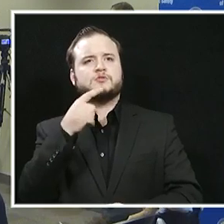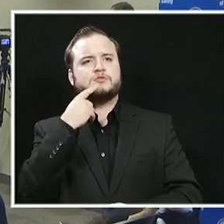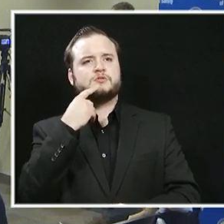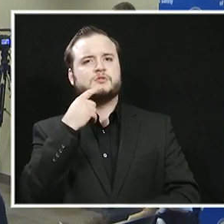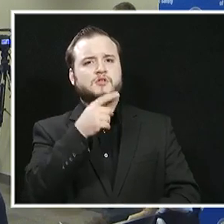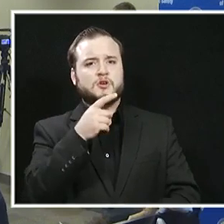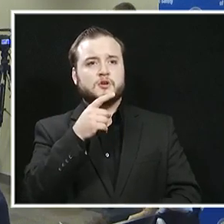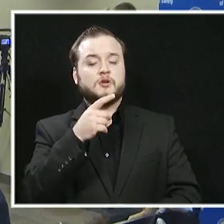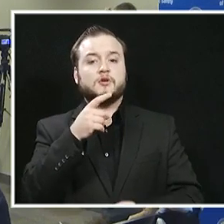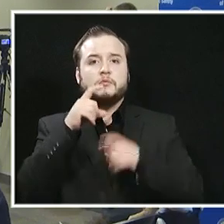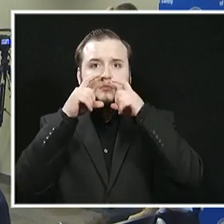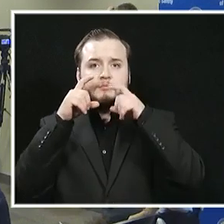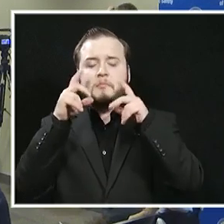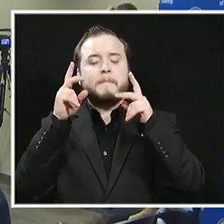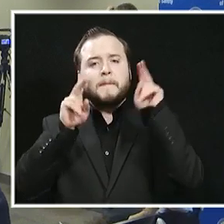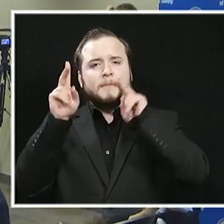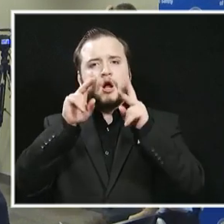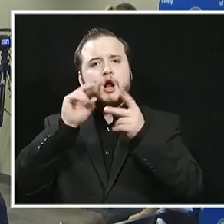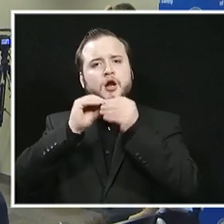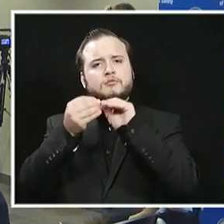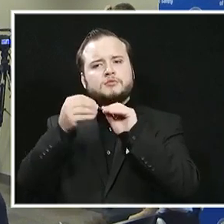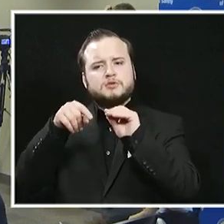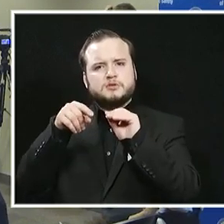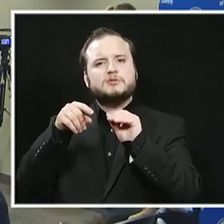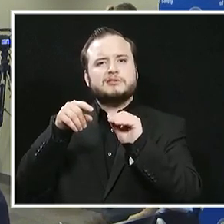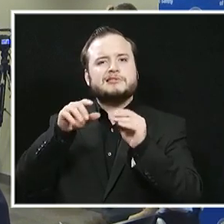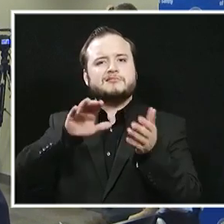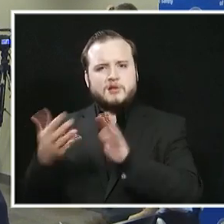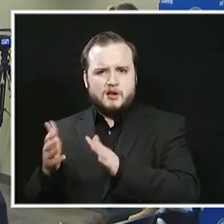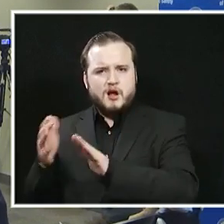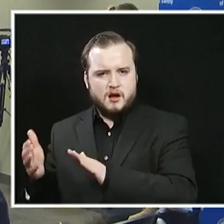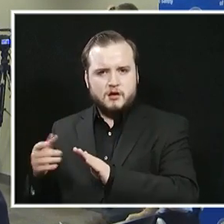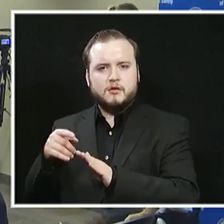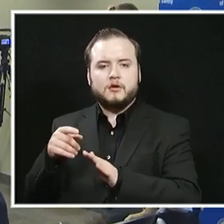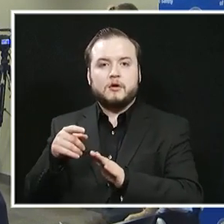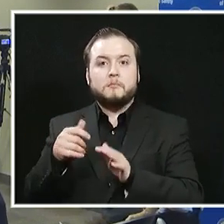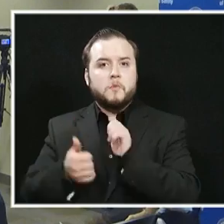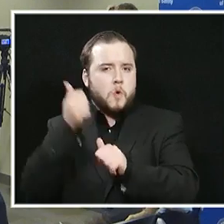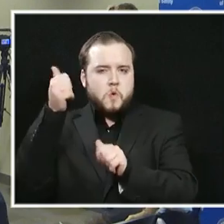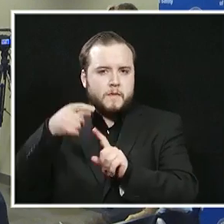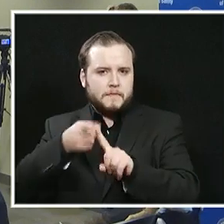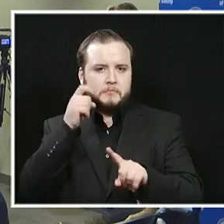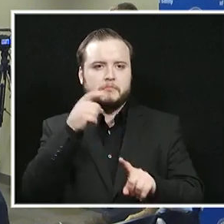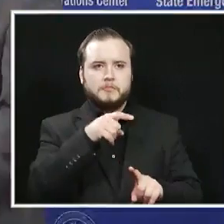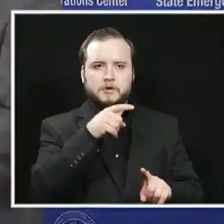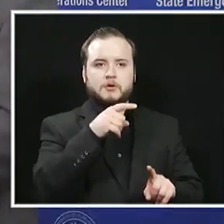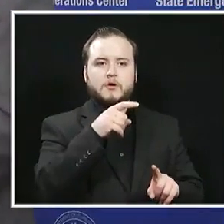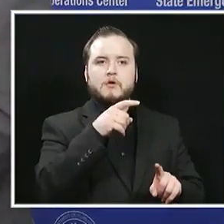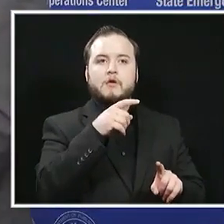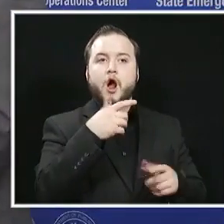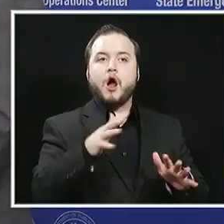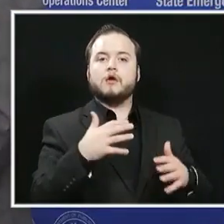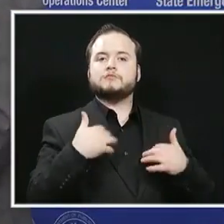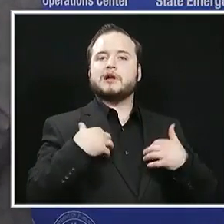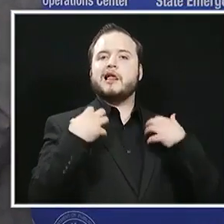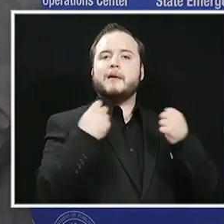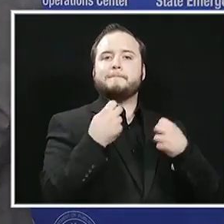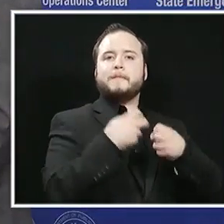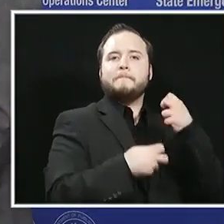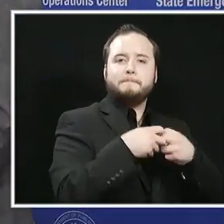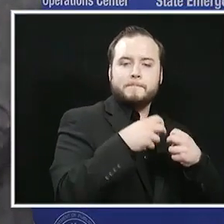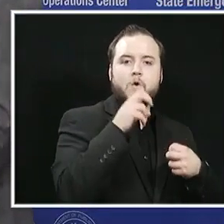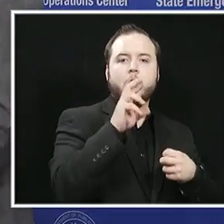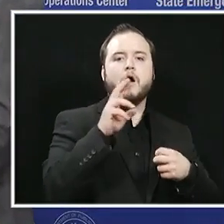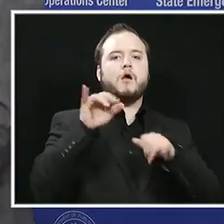facilities or have underlying health conditions, and not to minimize any of that. No. If that trend continues, will that impact